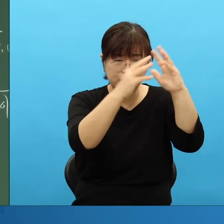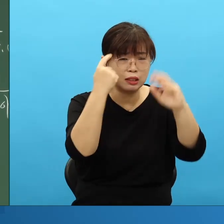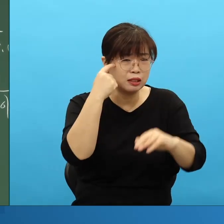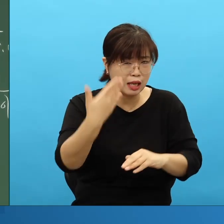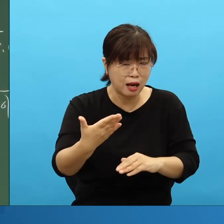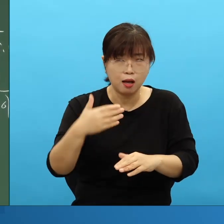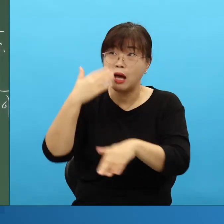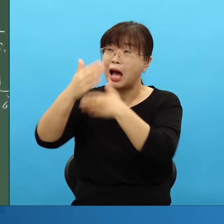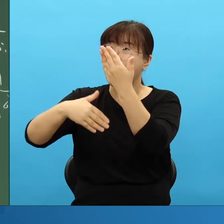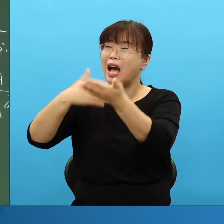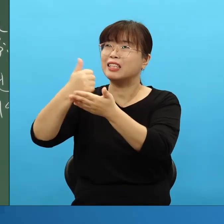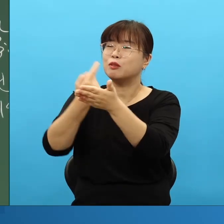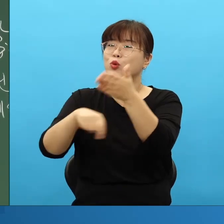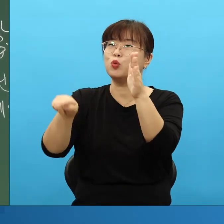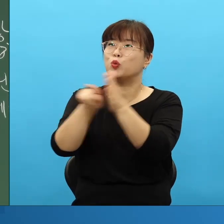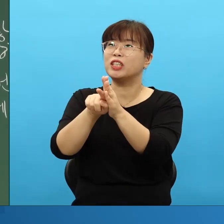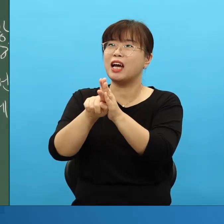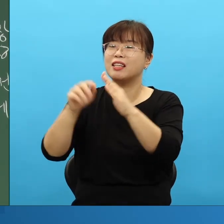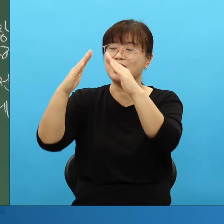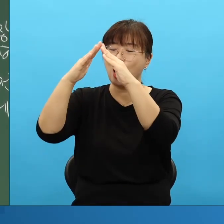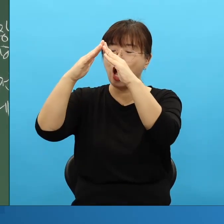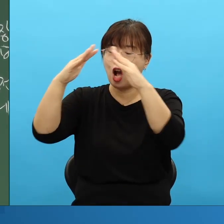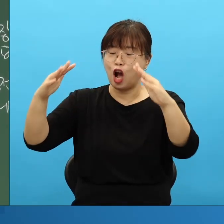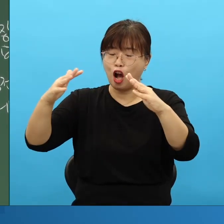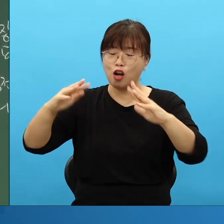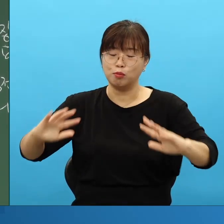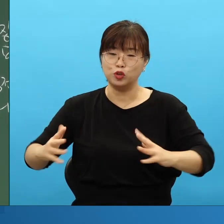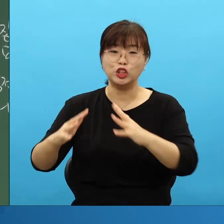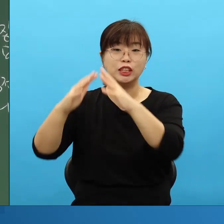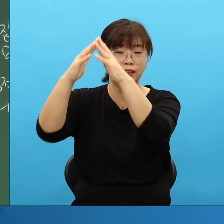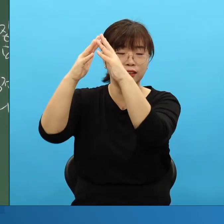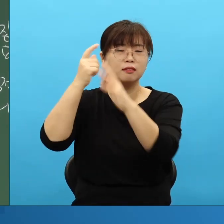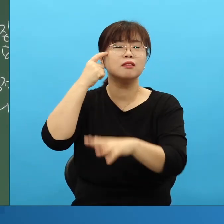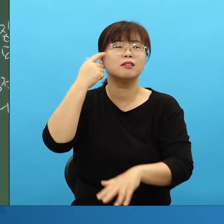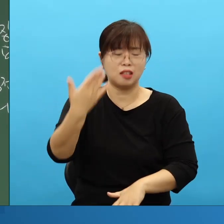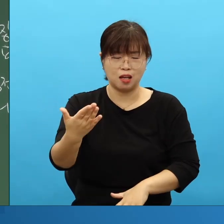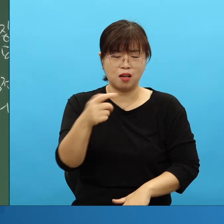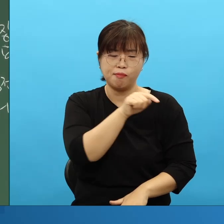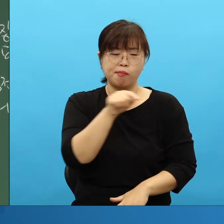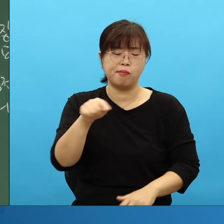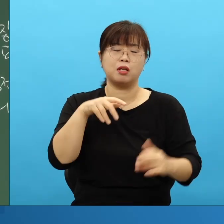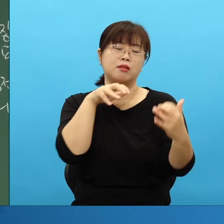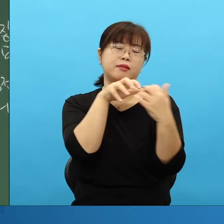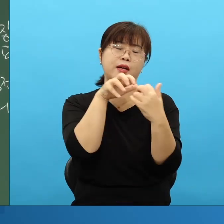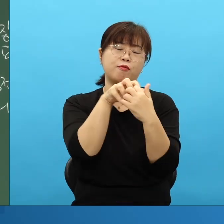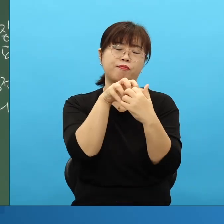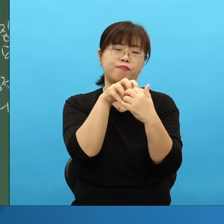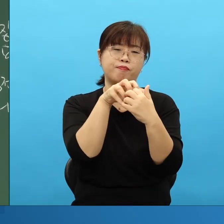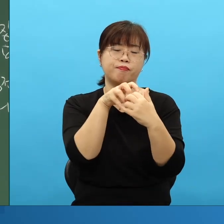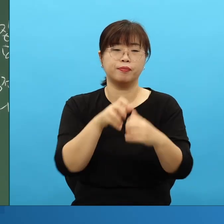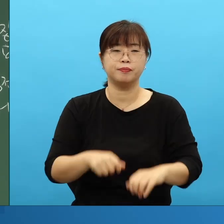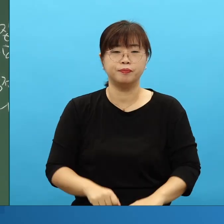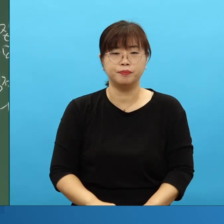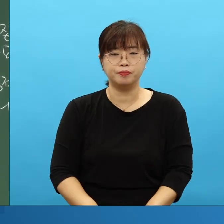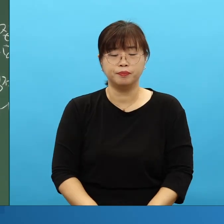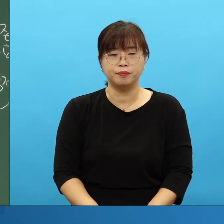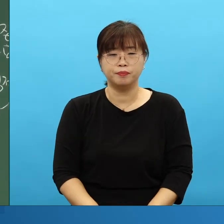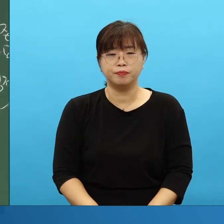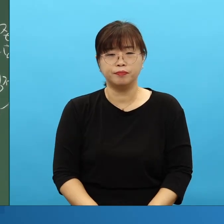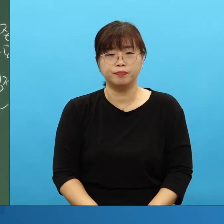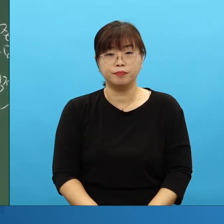stems down to whether you're building a pagan shrine to worship idols or whether you're building a temple to worship God.